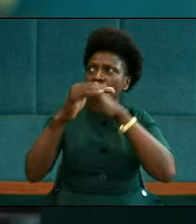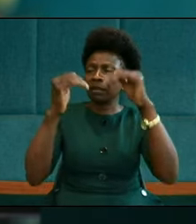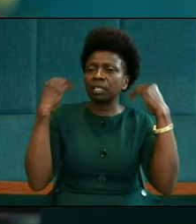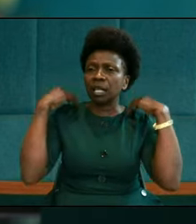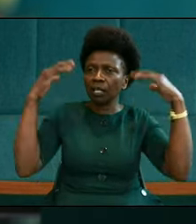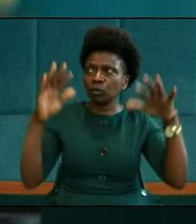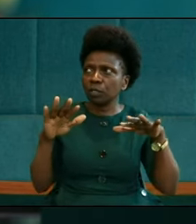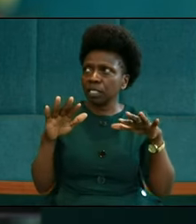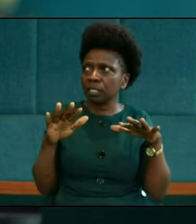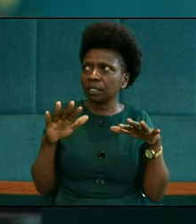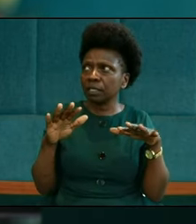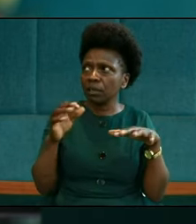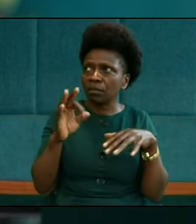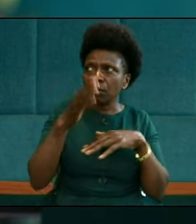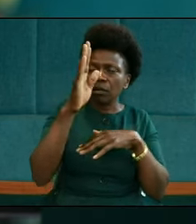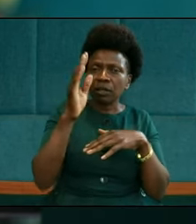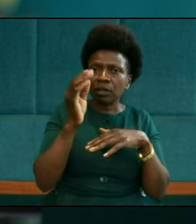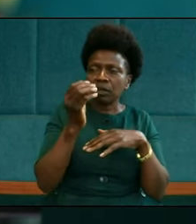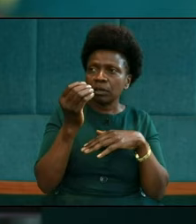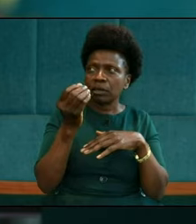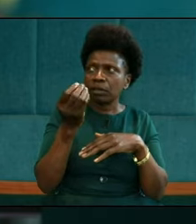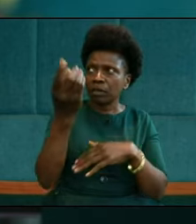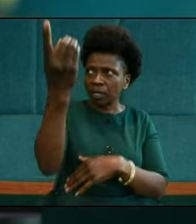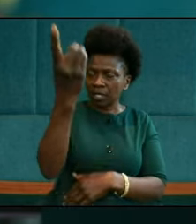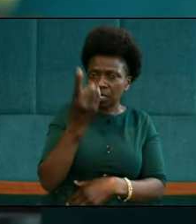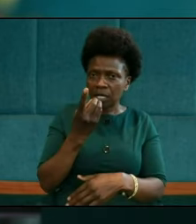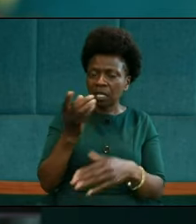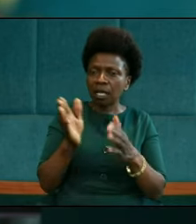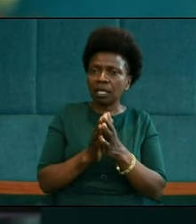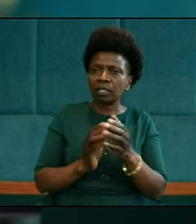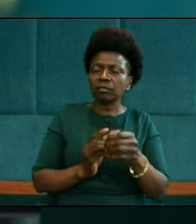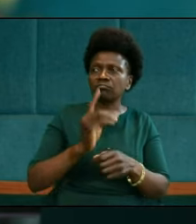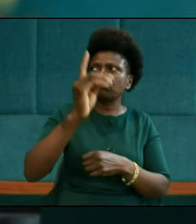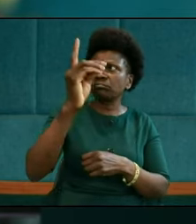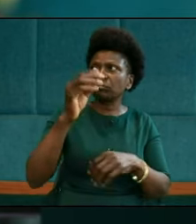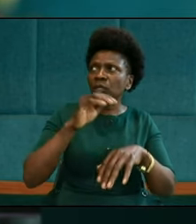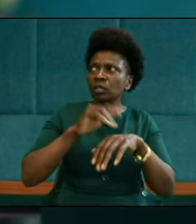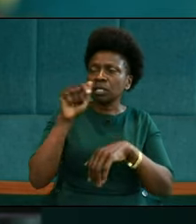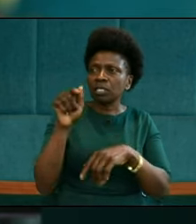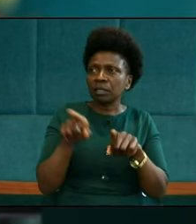angels of God were ascending and descending on it.